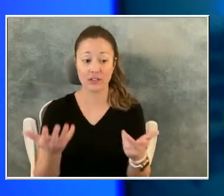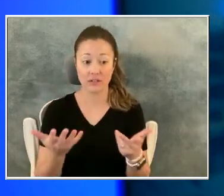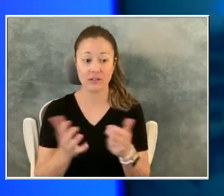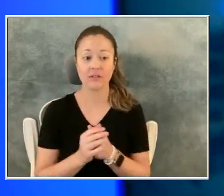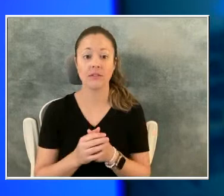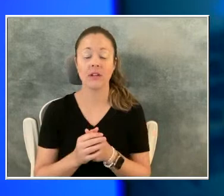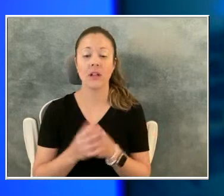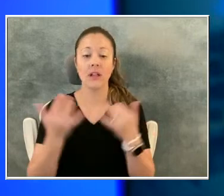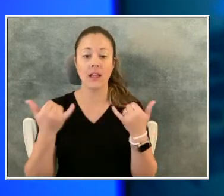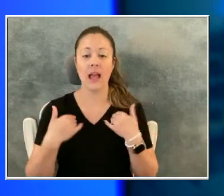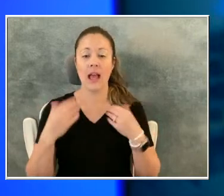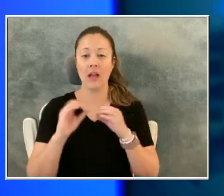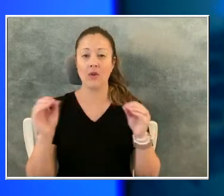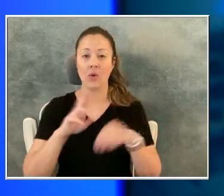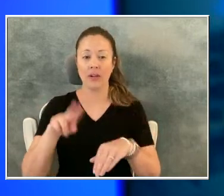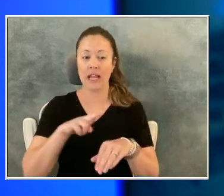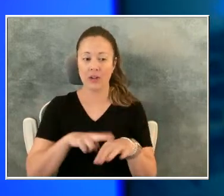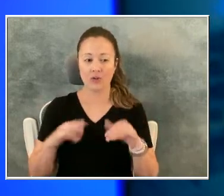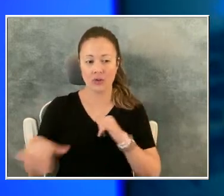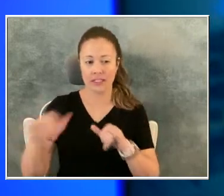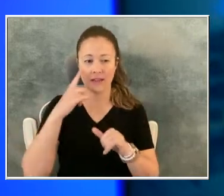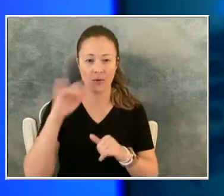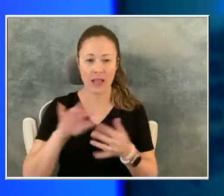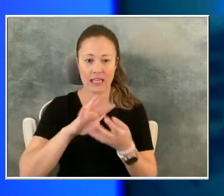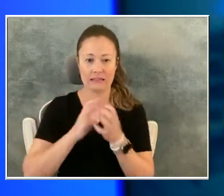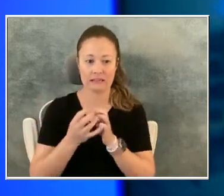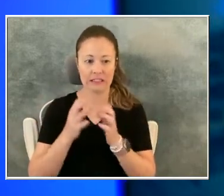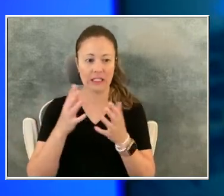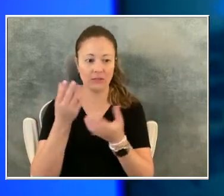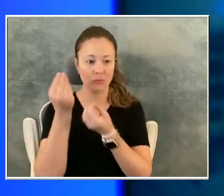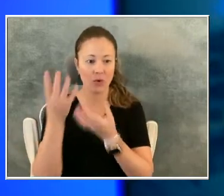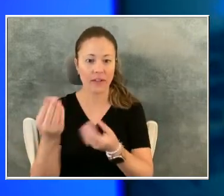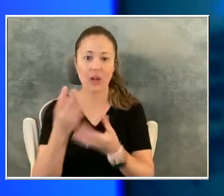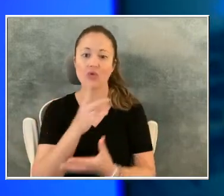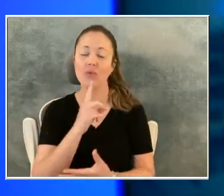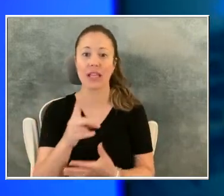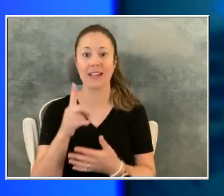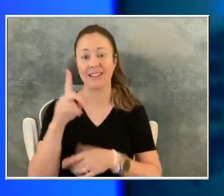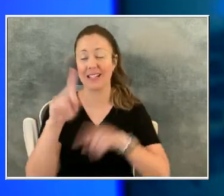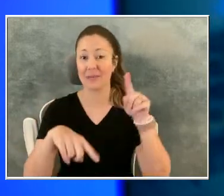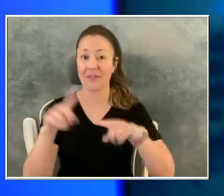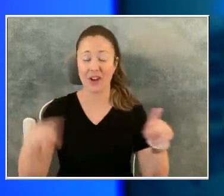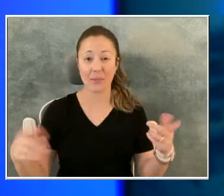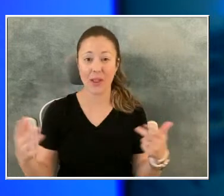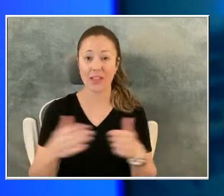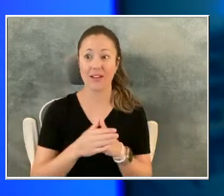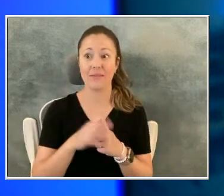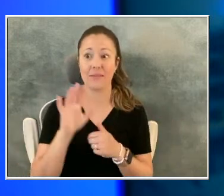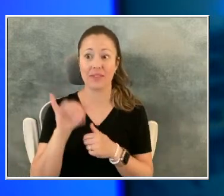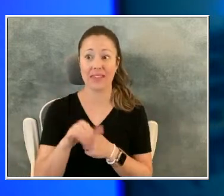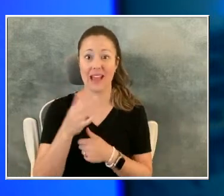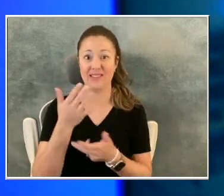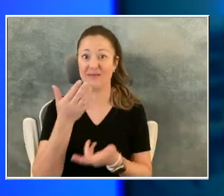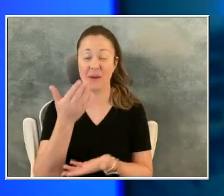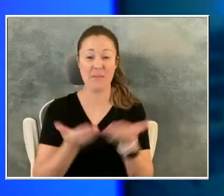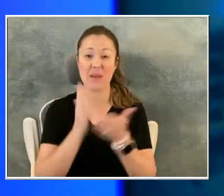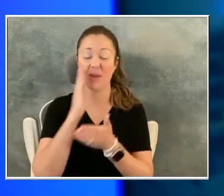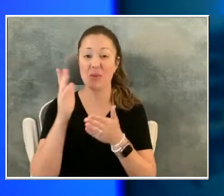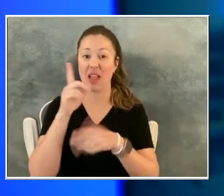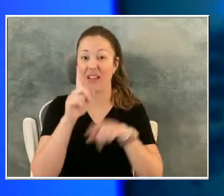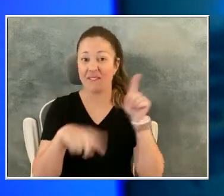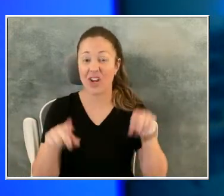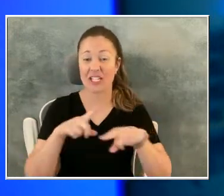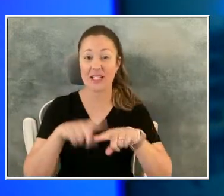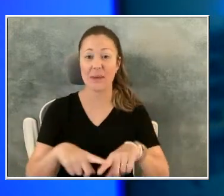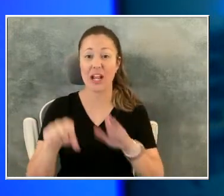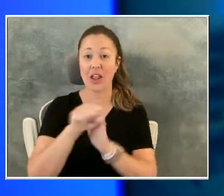national standard for density notification, it's been quite variable. Breast density notification may vary depending upon the state a patient lives